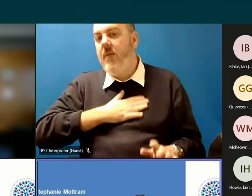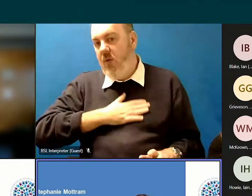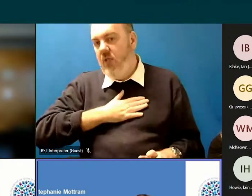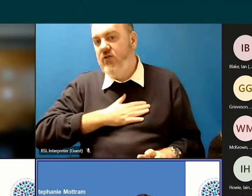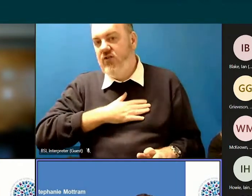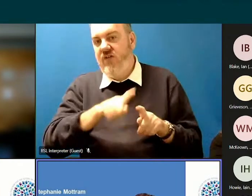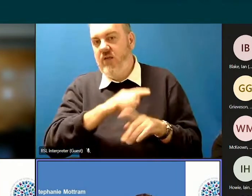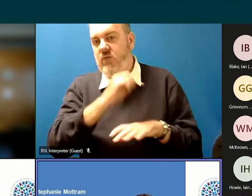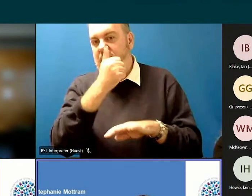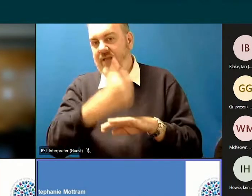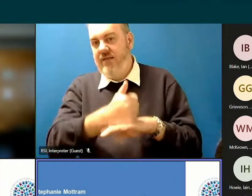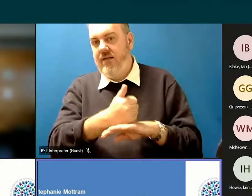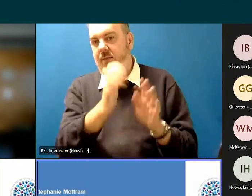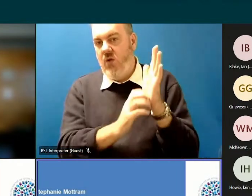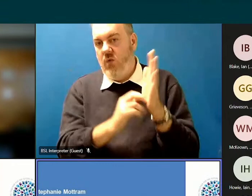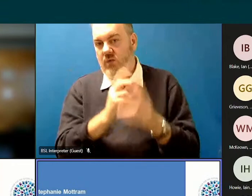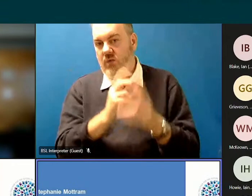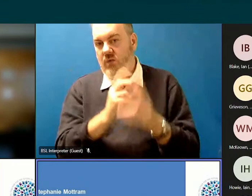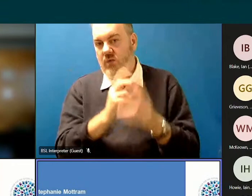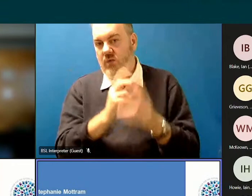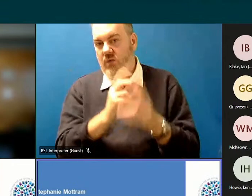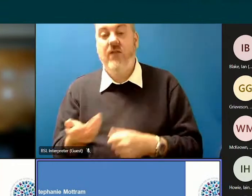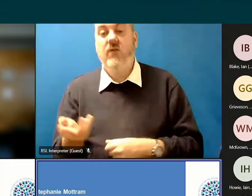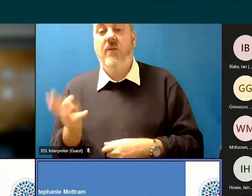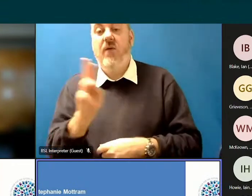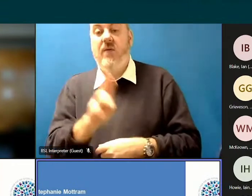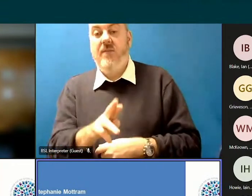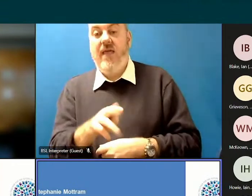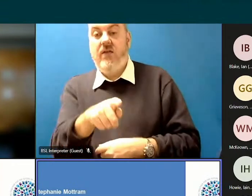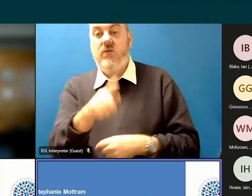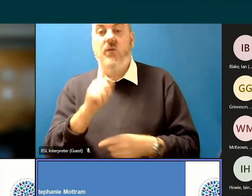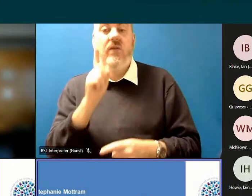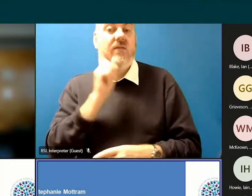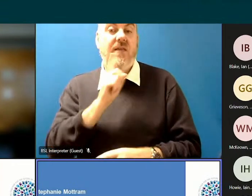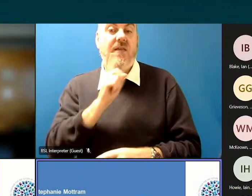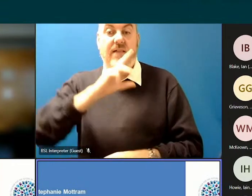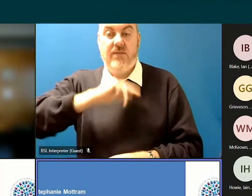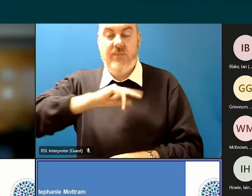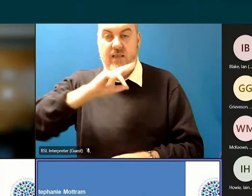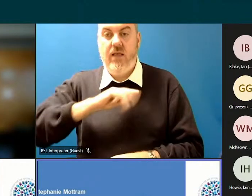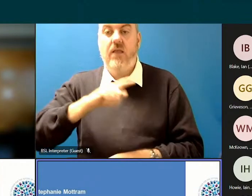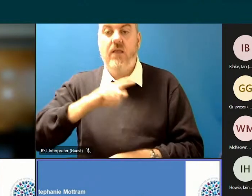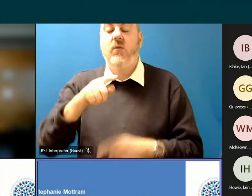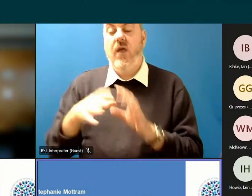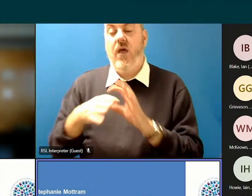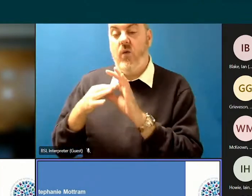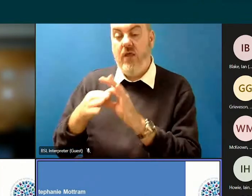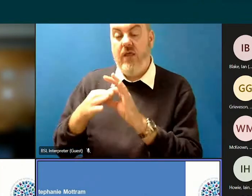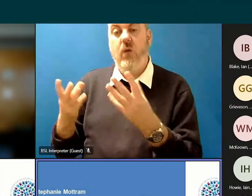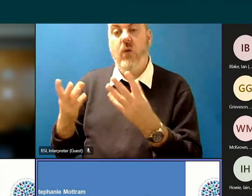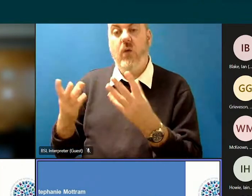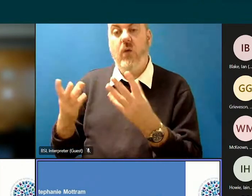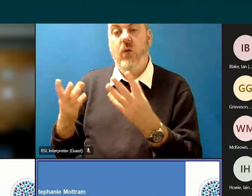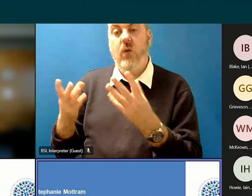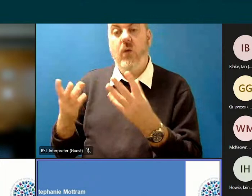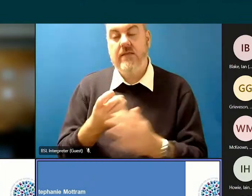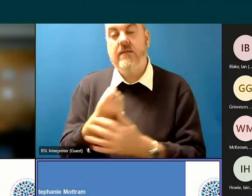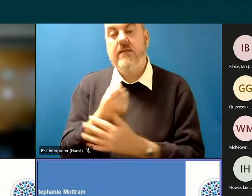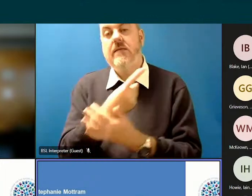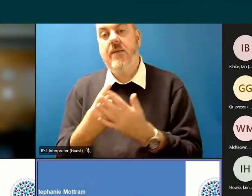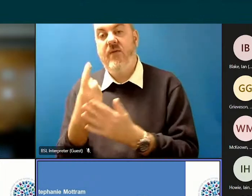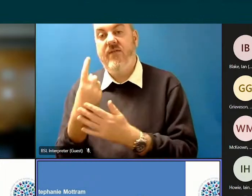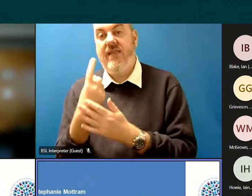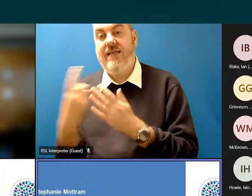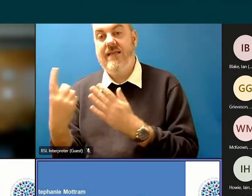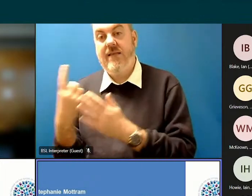and welfare check. So the work started with the independent providers round about that. Some of the independent